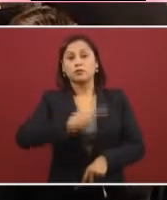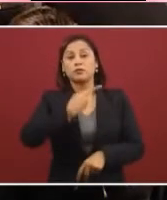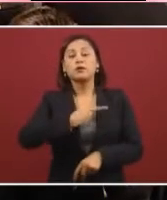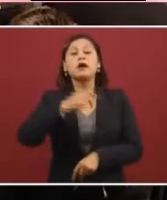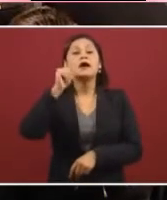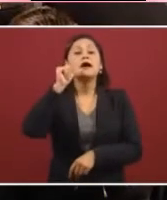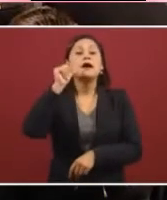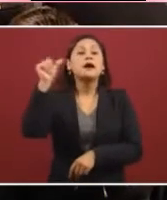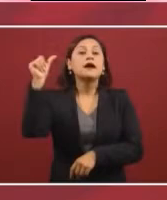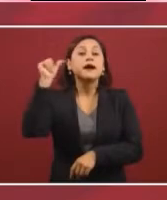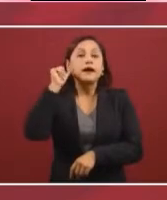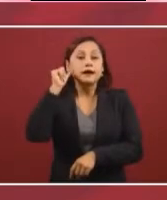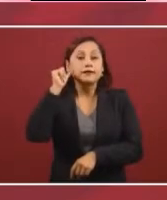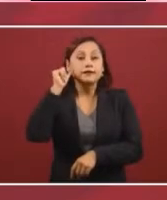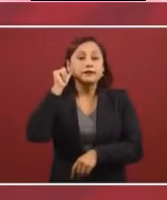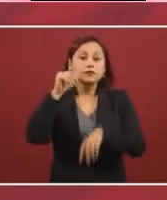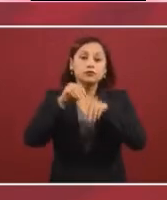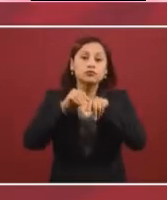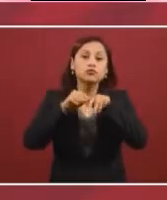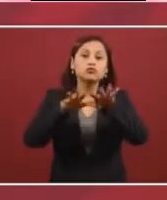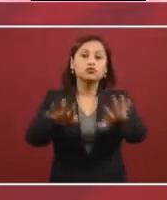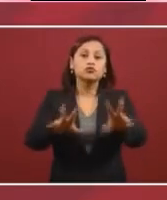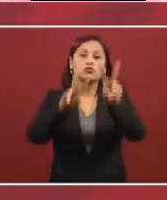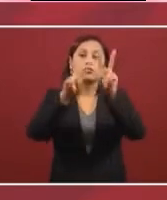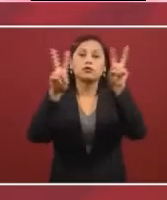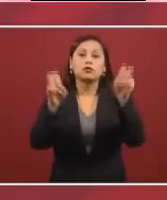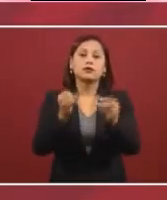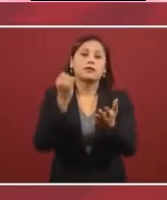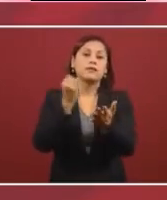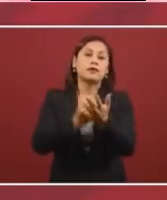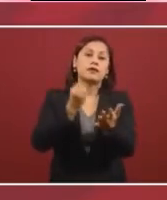them. Regarding yesterday's